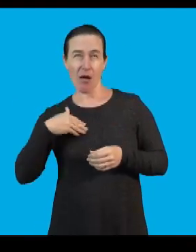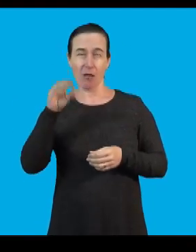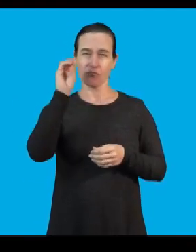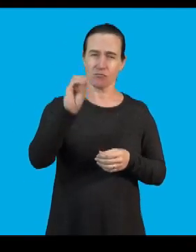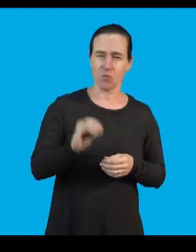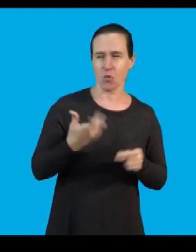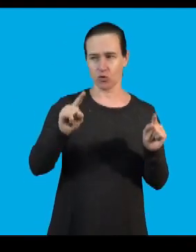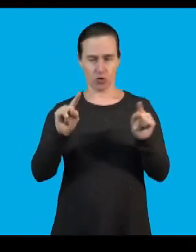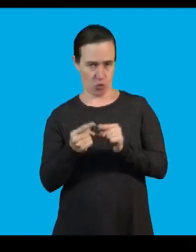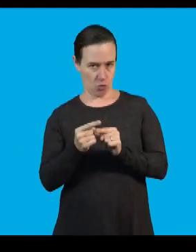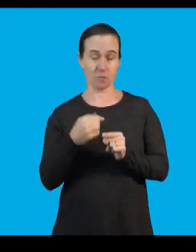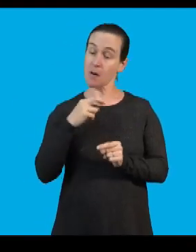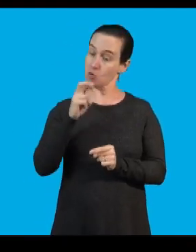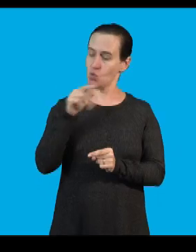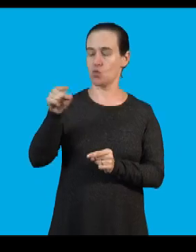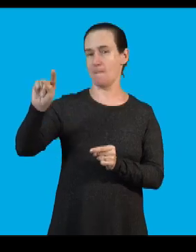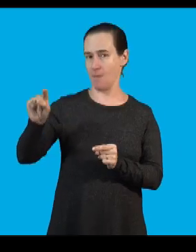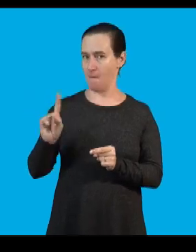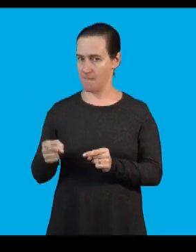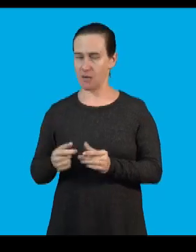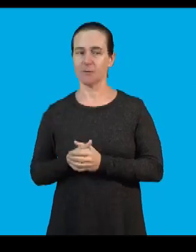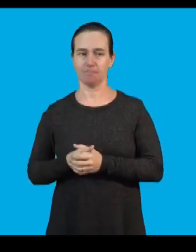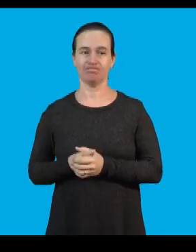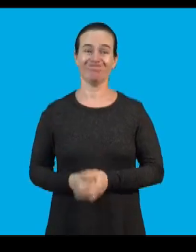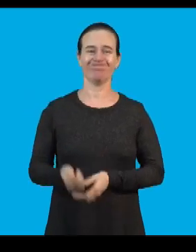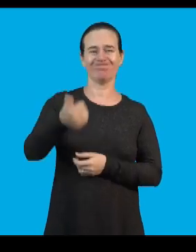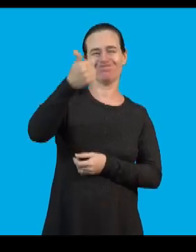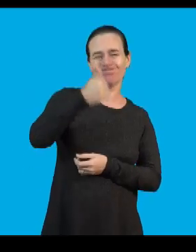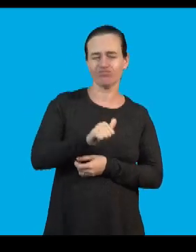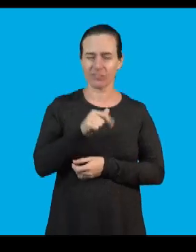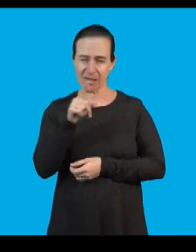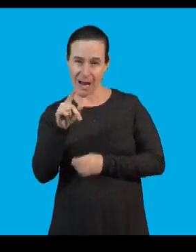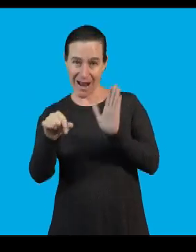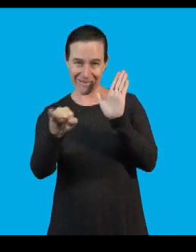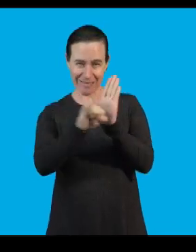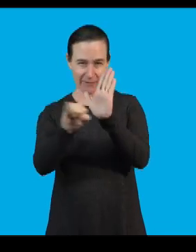to answer, okay? So use that as a guide. Look for